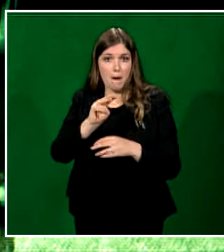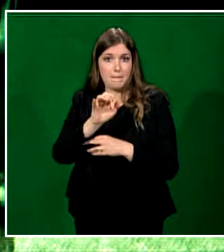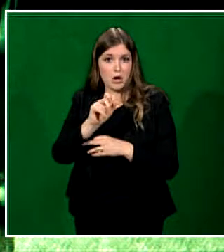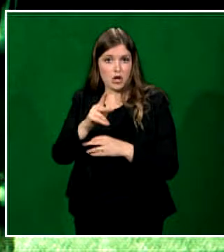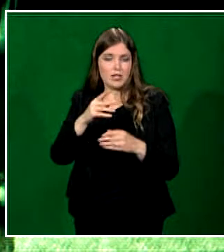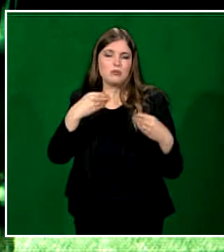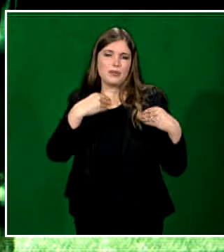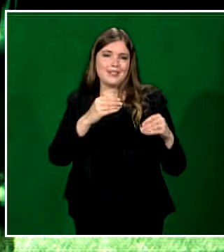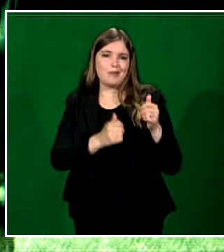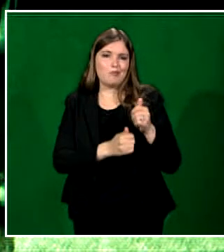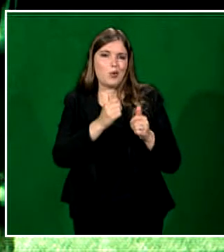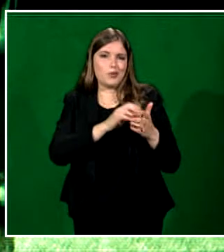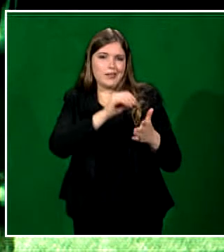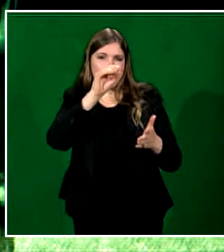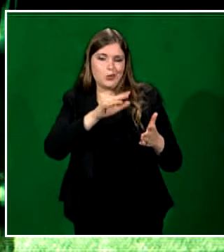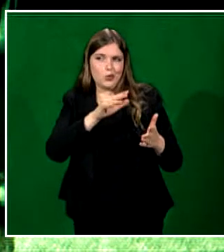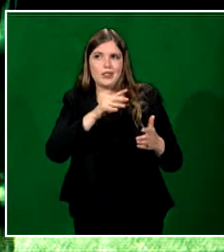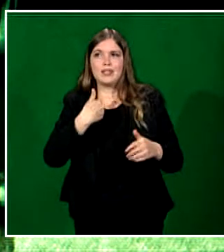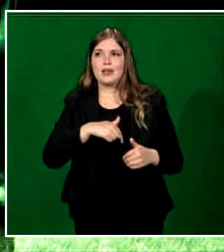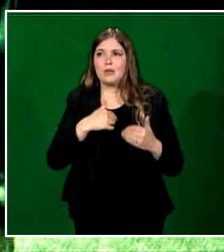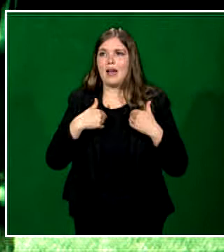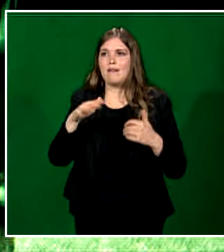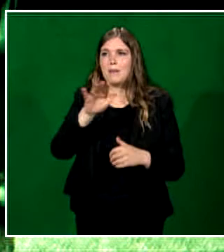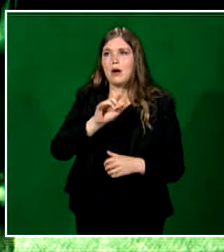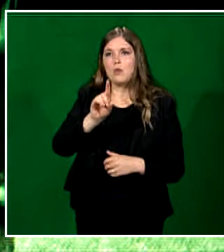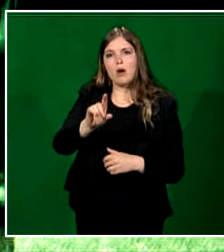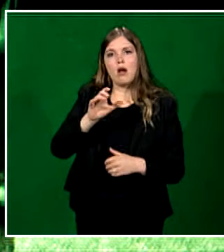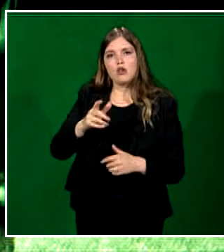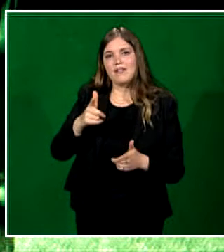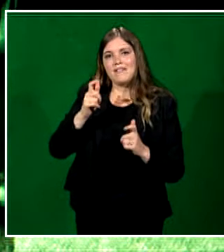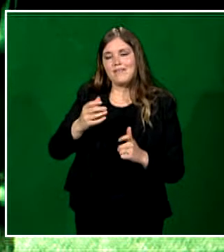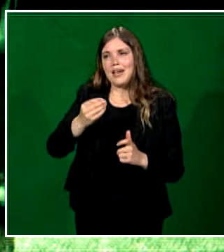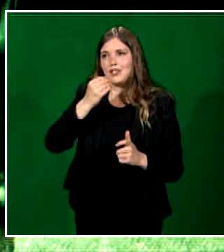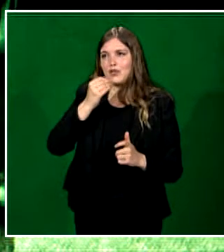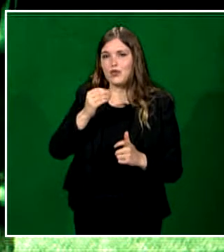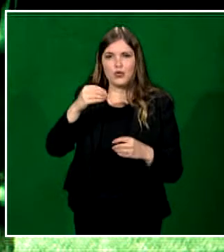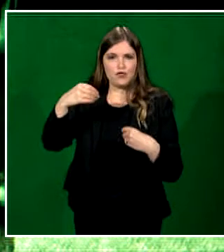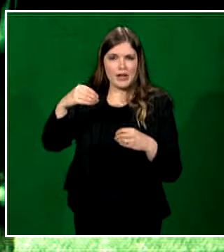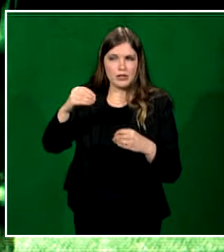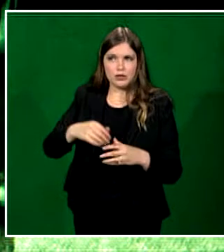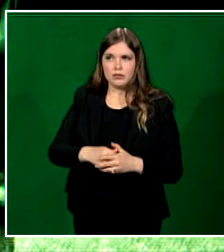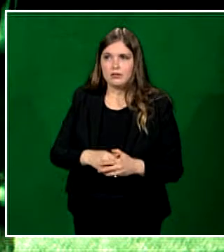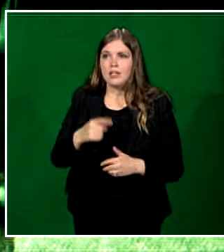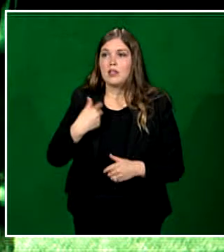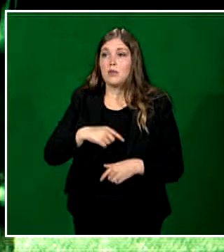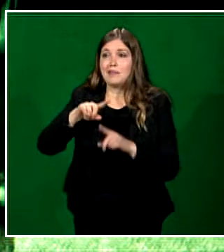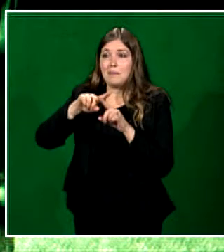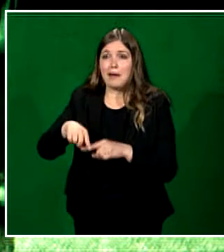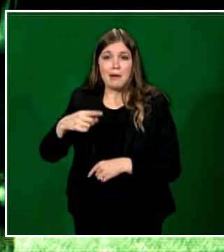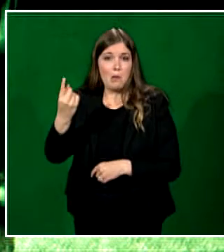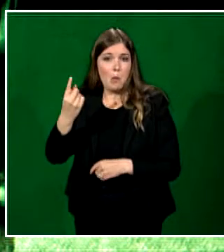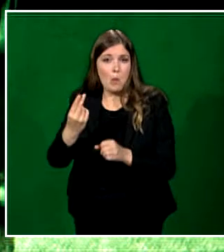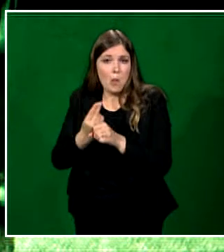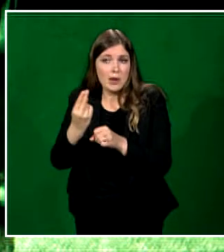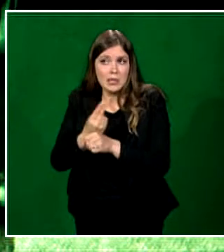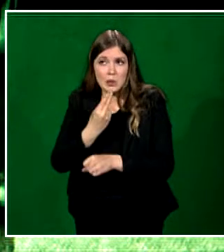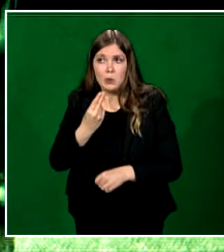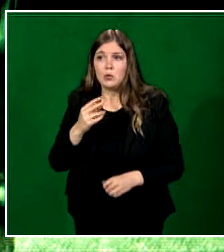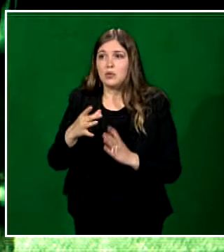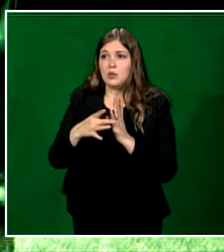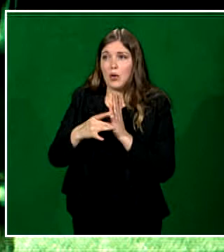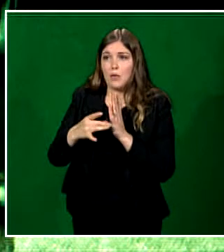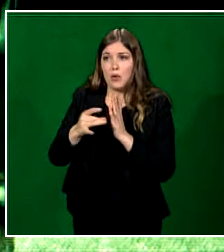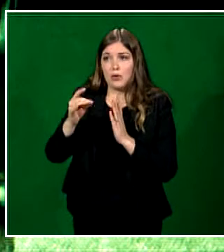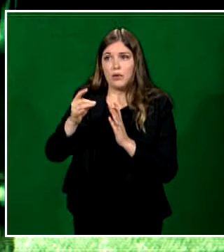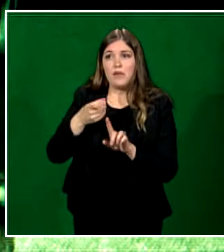about 2,400 of them, and has about 100 fast food vendors. They depend on aluminium foil and polythene bags, and this is detrimental.